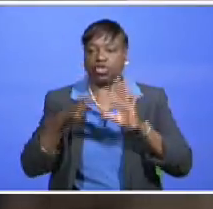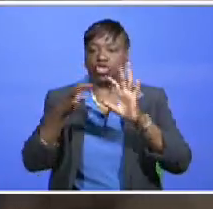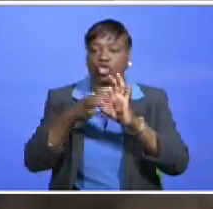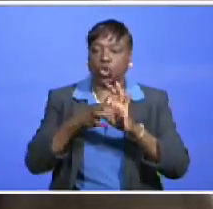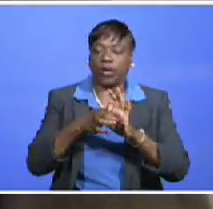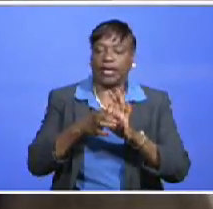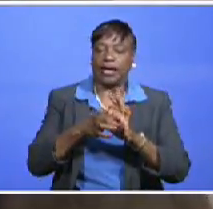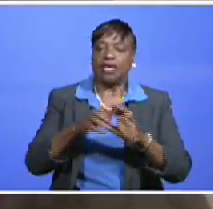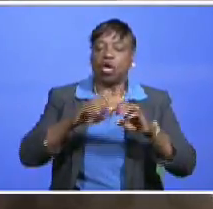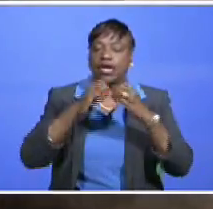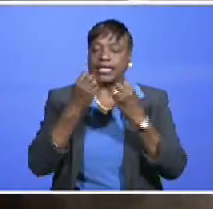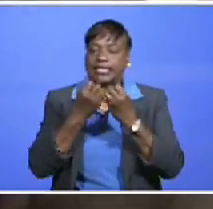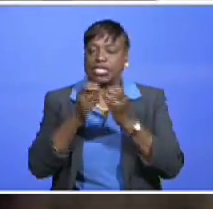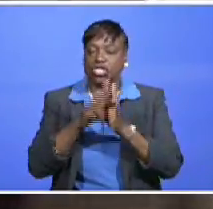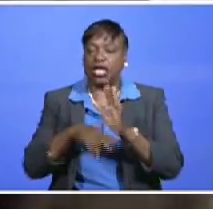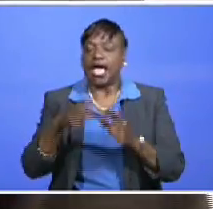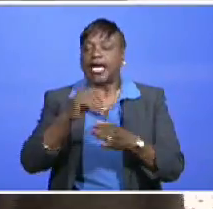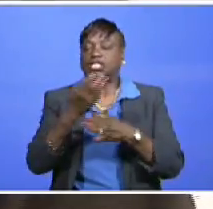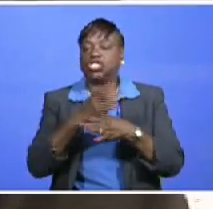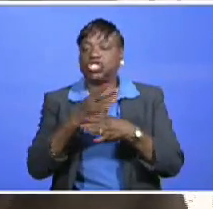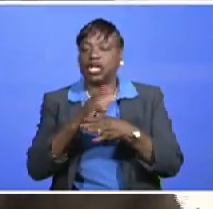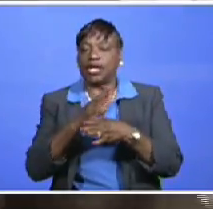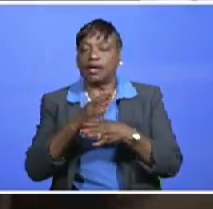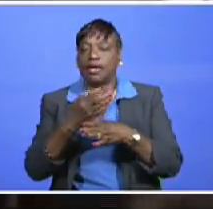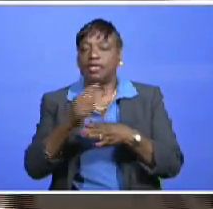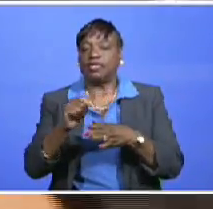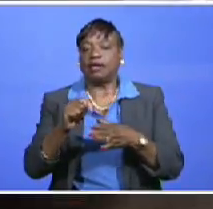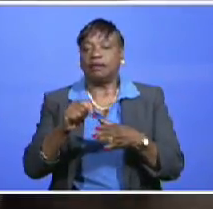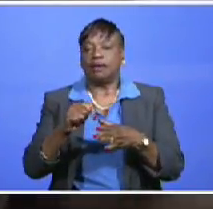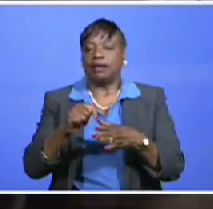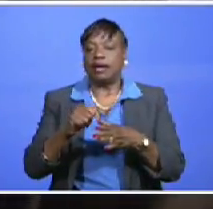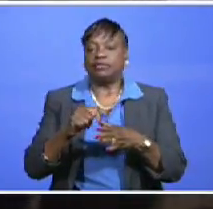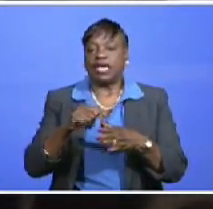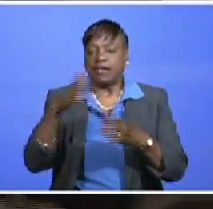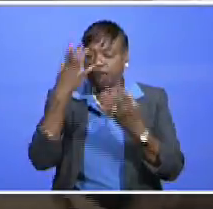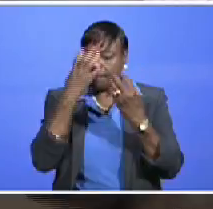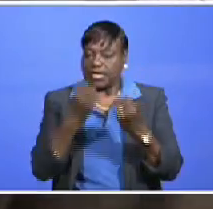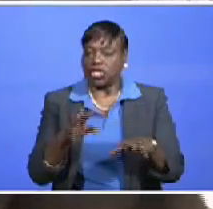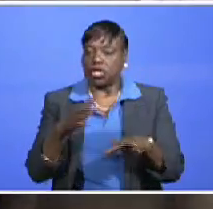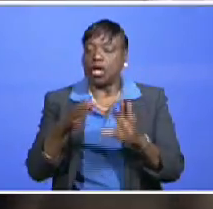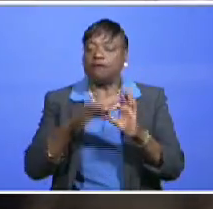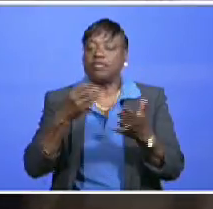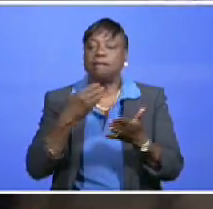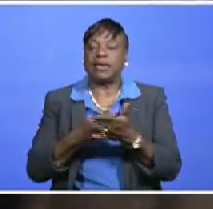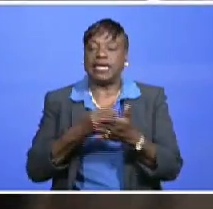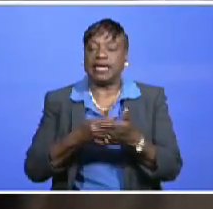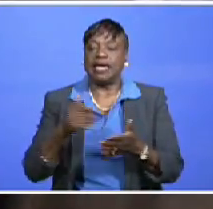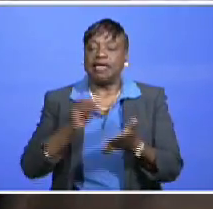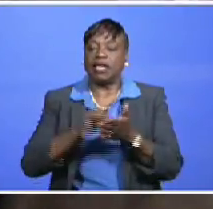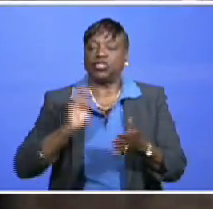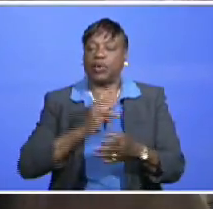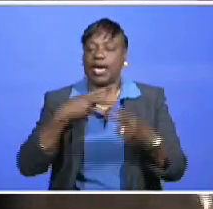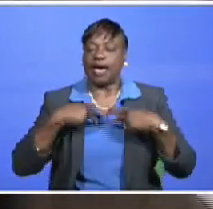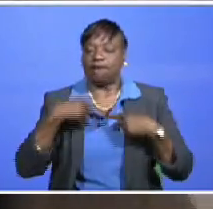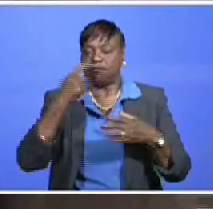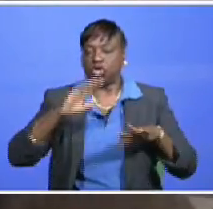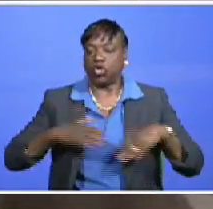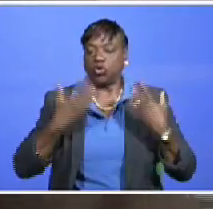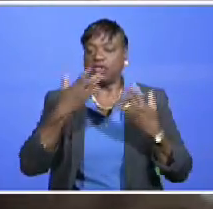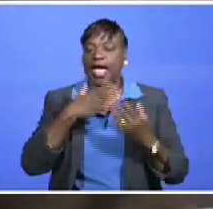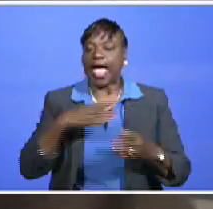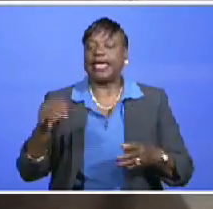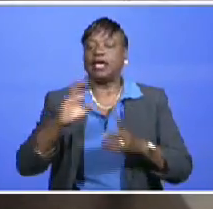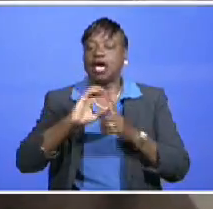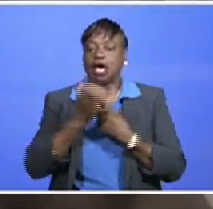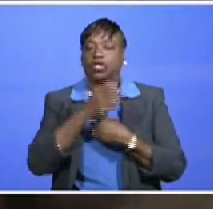course to share the information about grants that we have available for youth work as well as for cultural work. It is also an